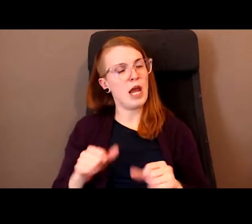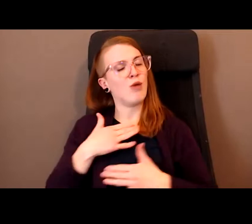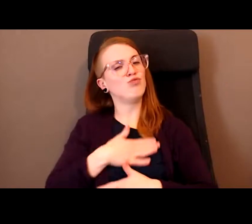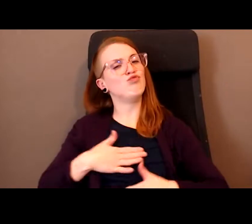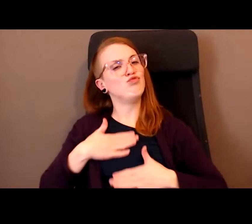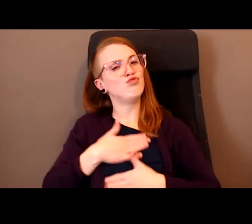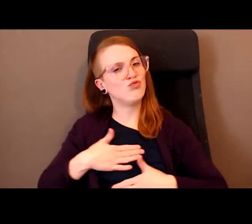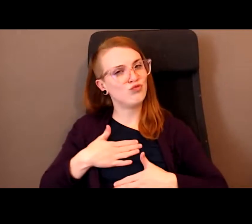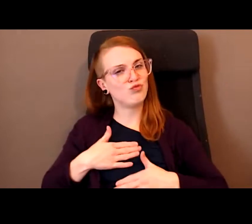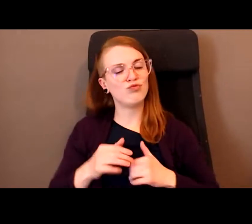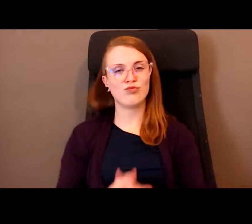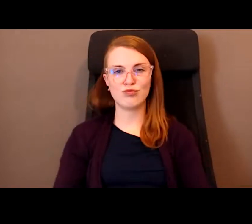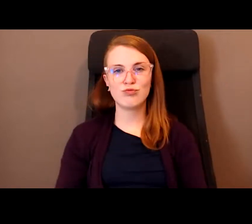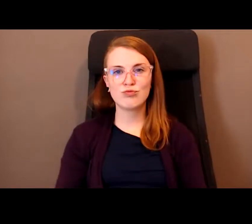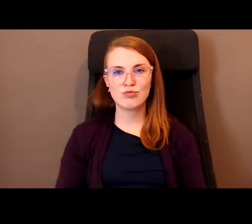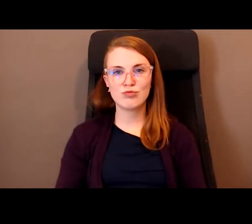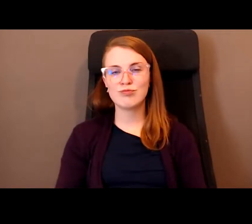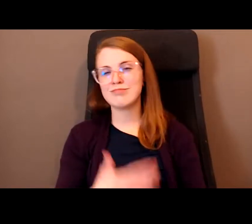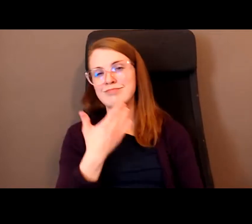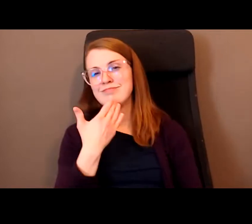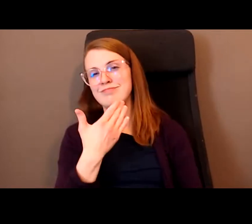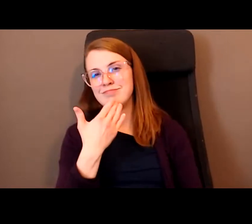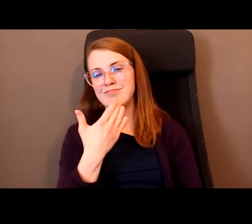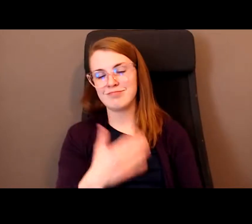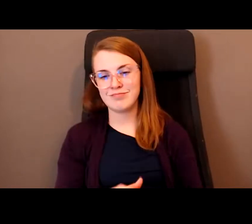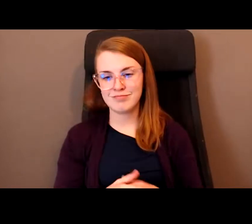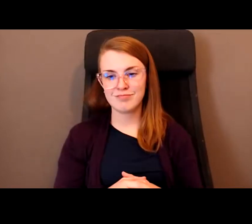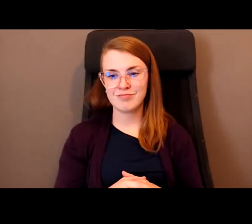Thanks, Jonathan. I